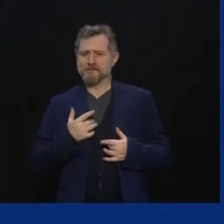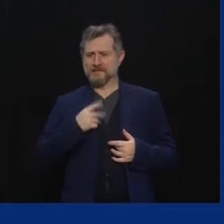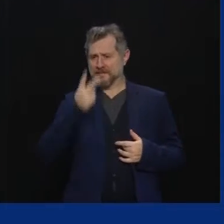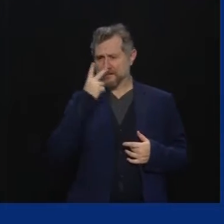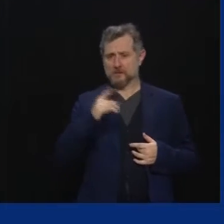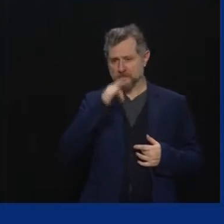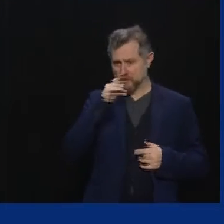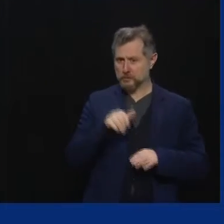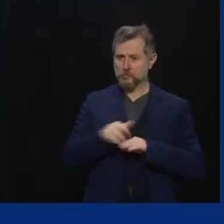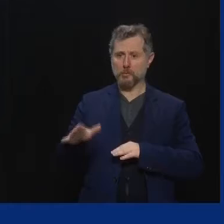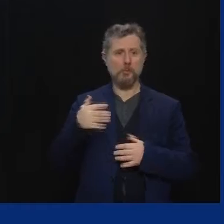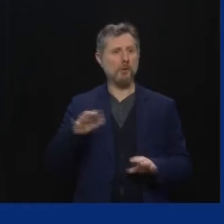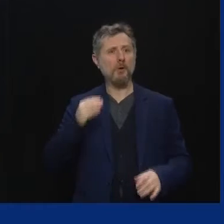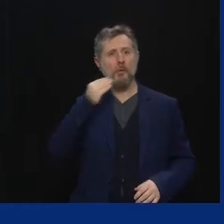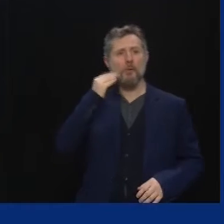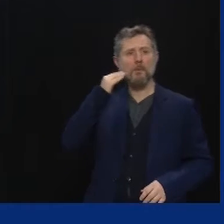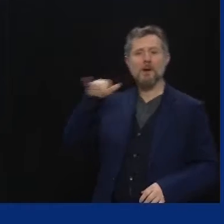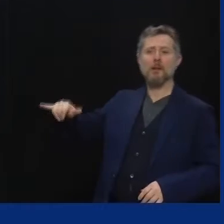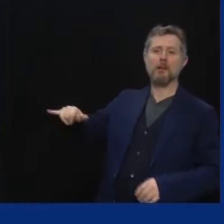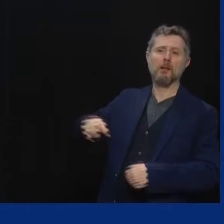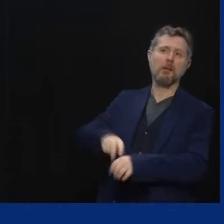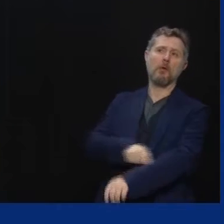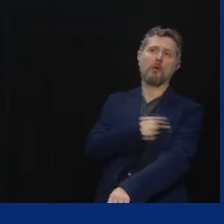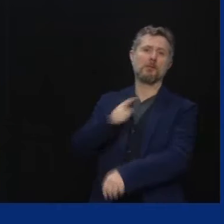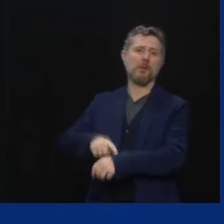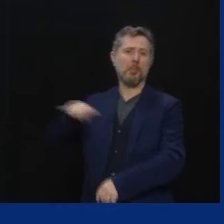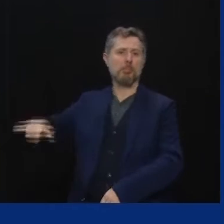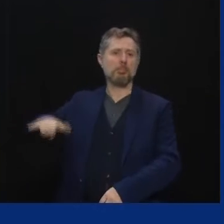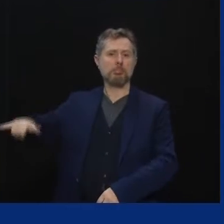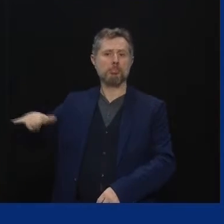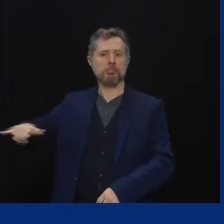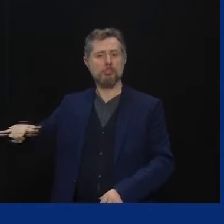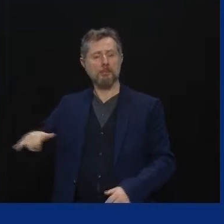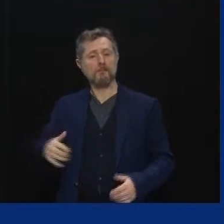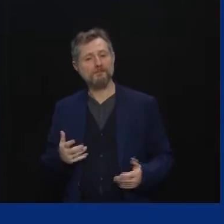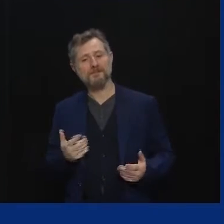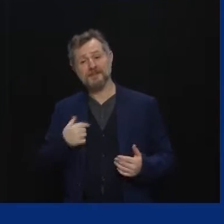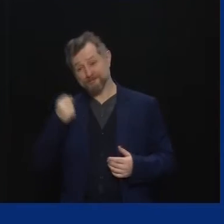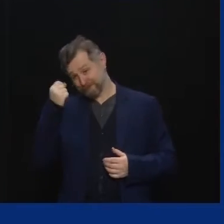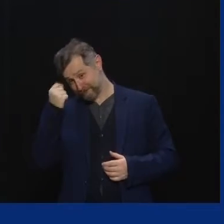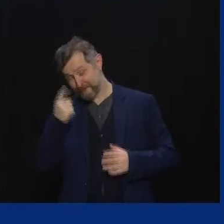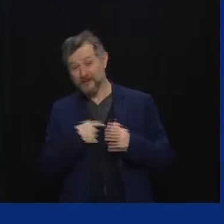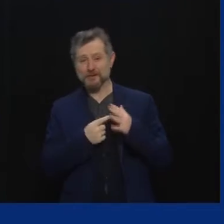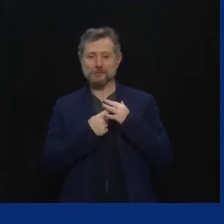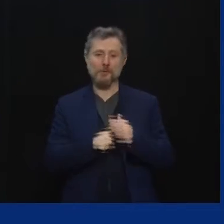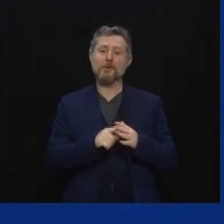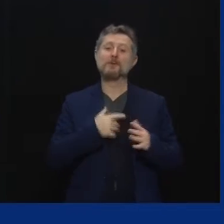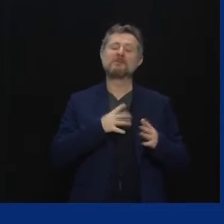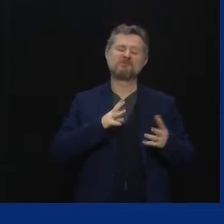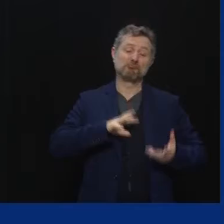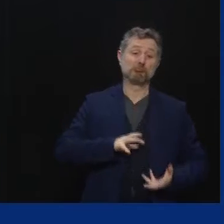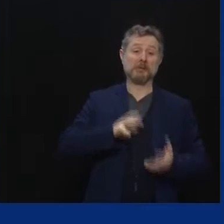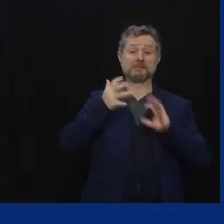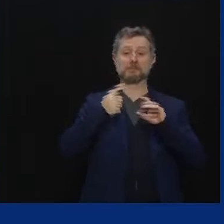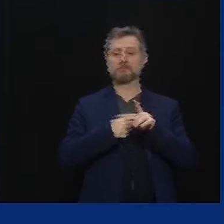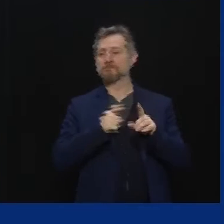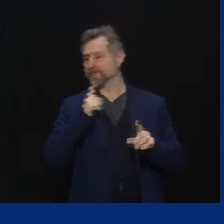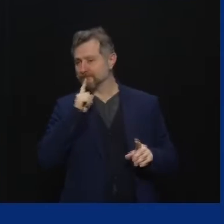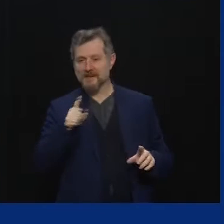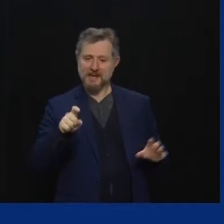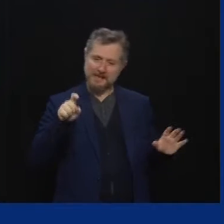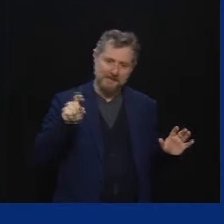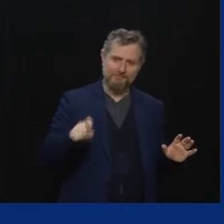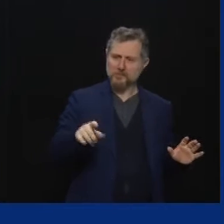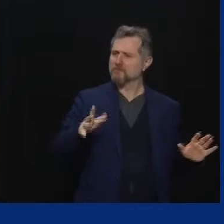of time. That experience, while necessary during the heat of the crisis, we want to make sure that more kids are back in